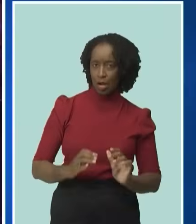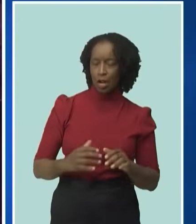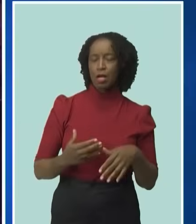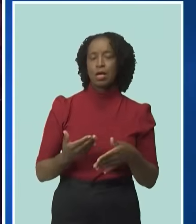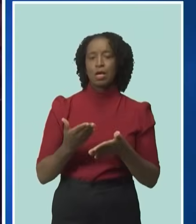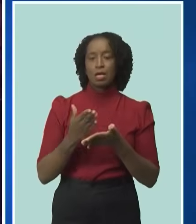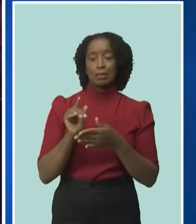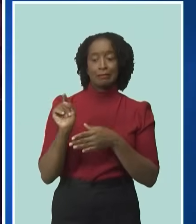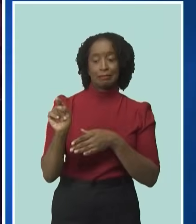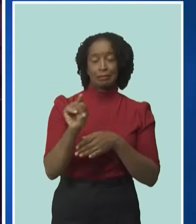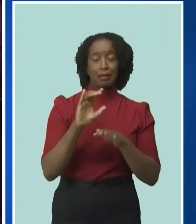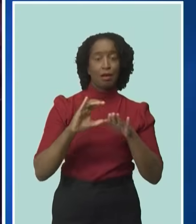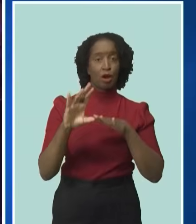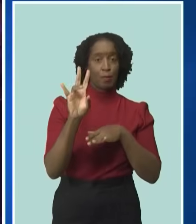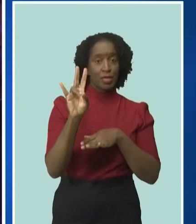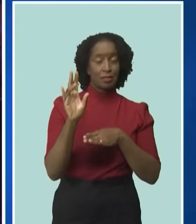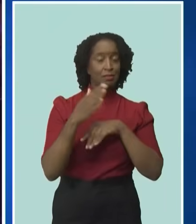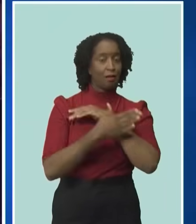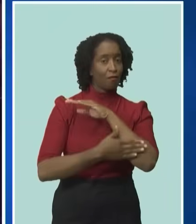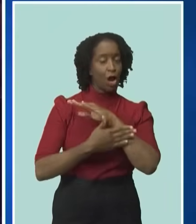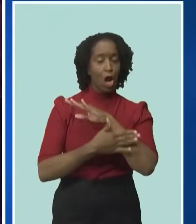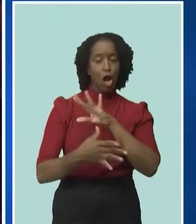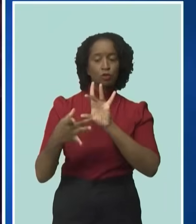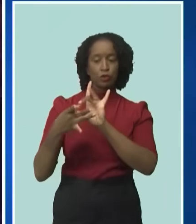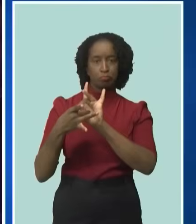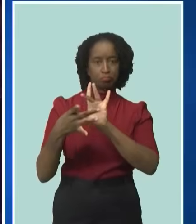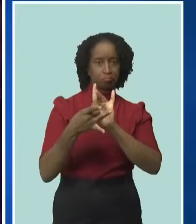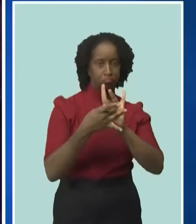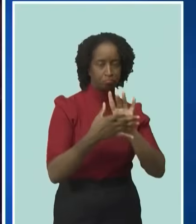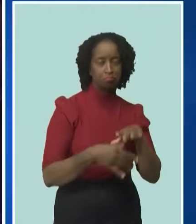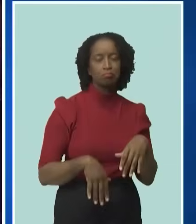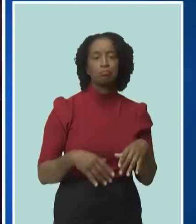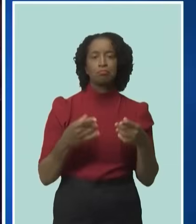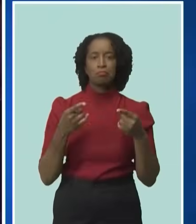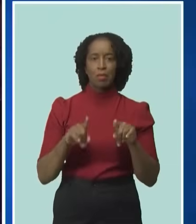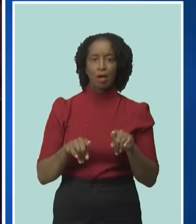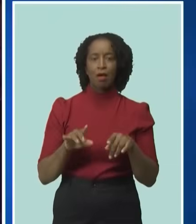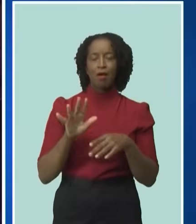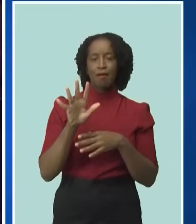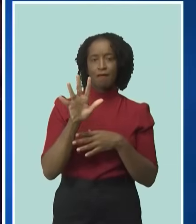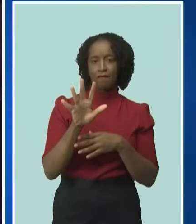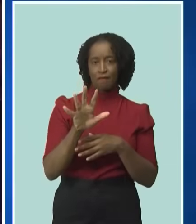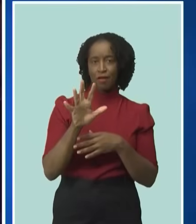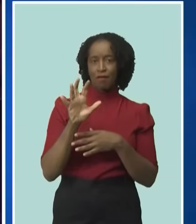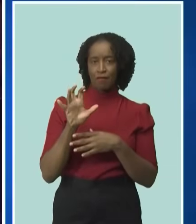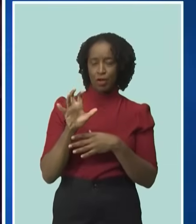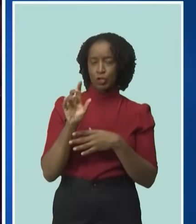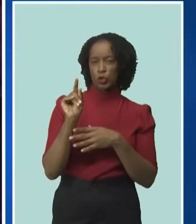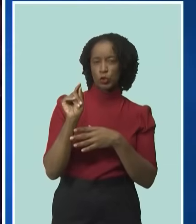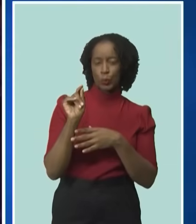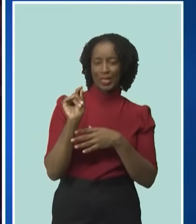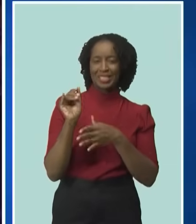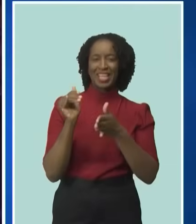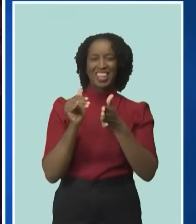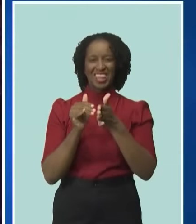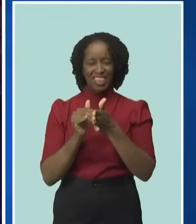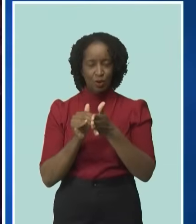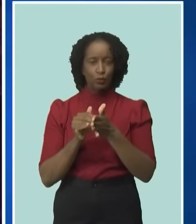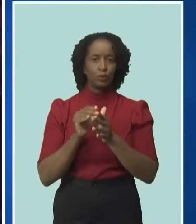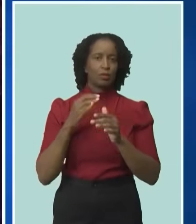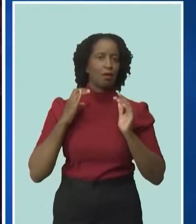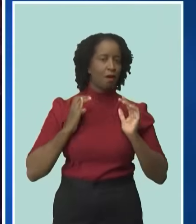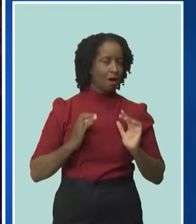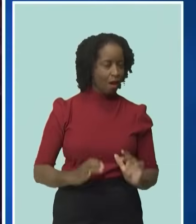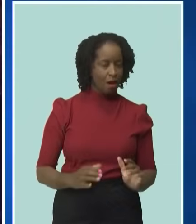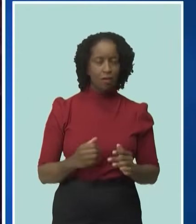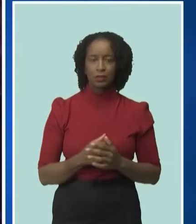7 countries. And yet, we ended fiscal 24 at 520,000 clients. Again, we could